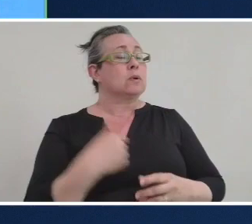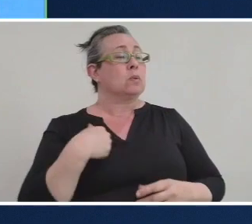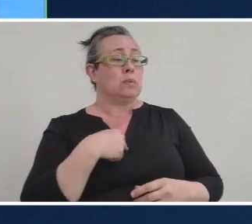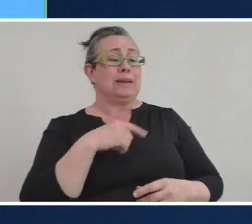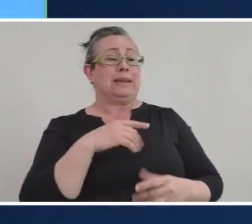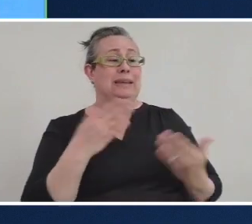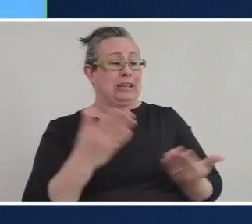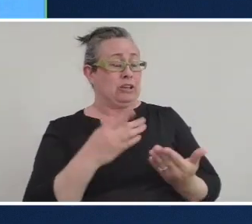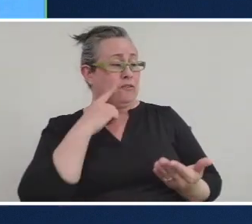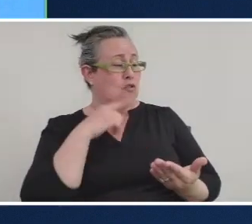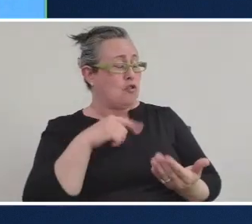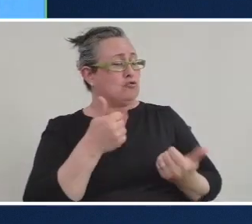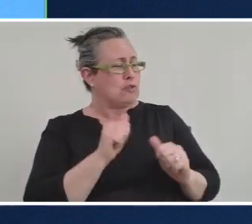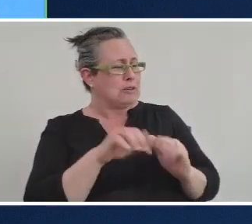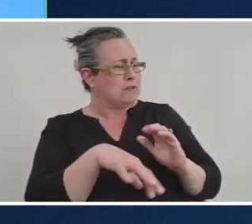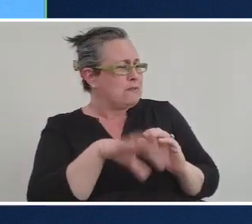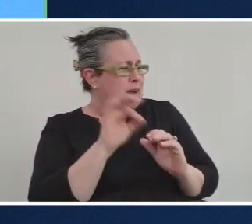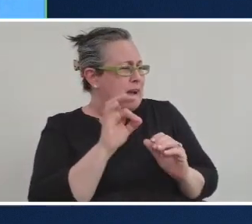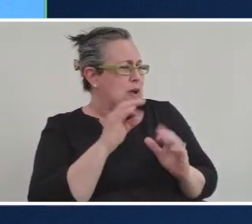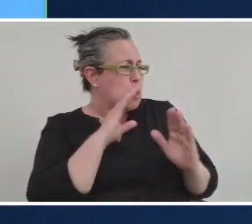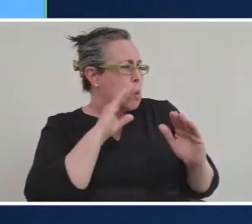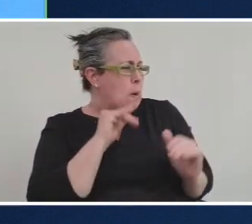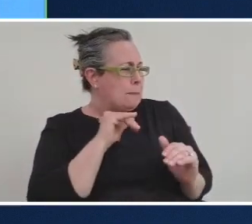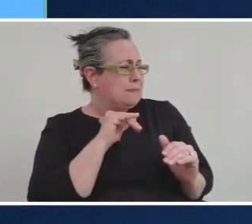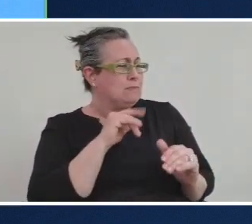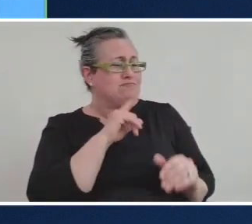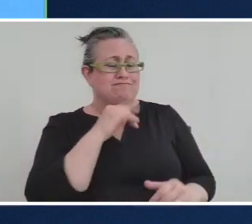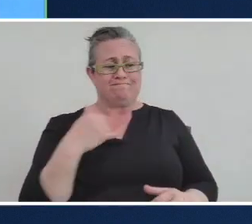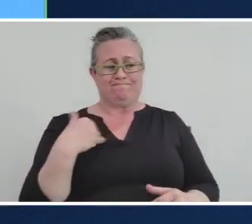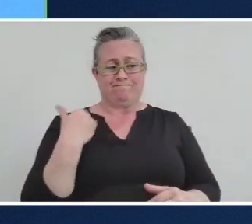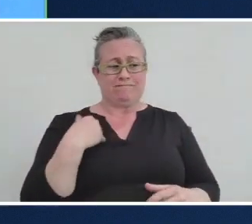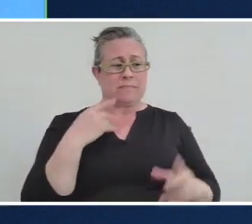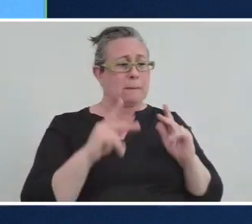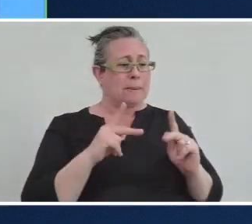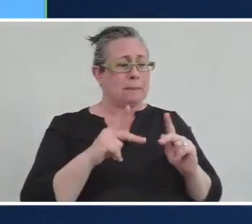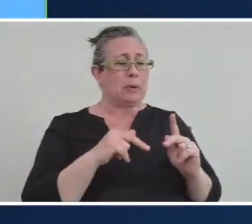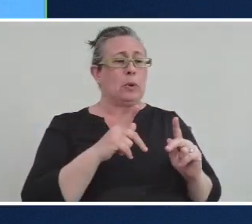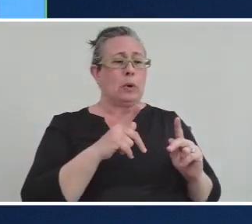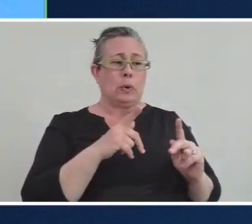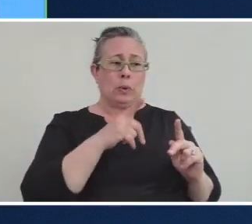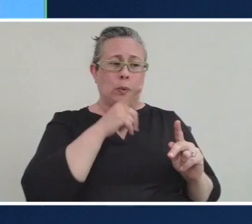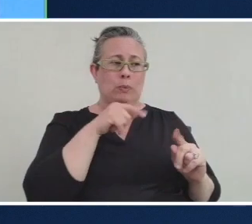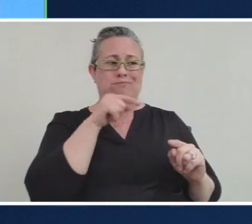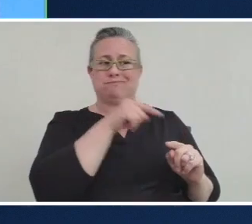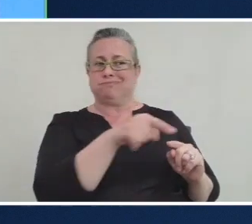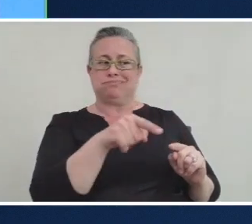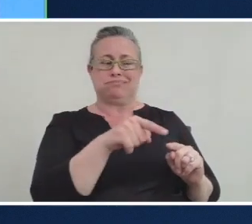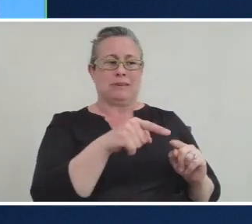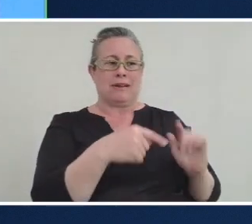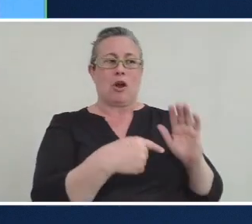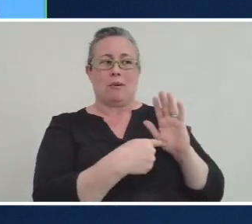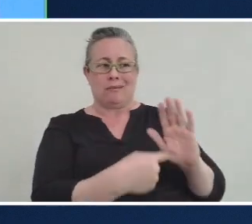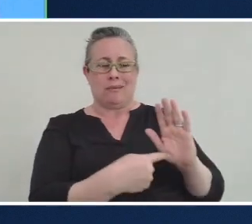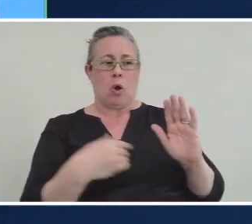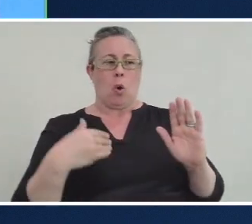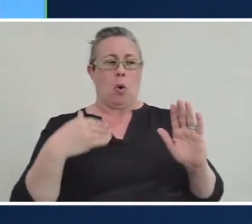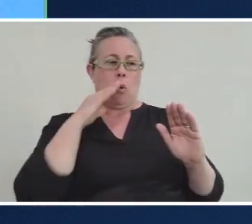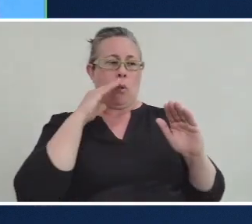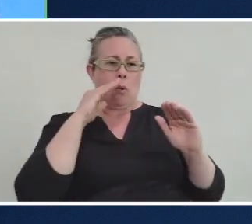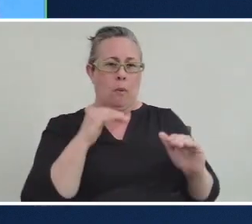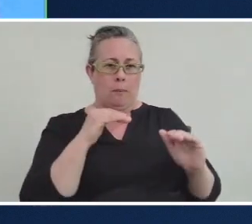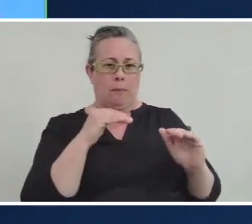and young people are the ones in the anti-corruption world, because it's, as I said, it's a